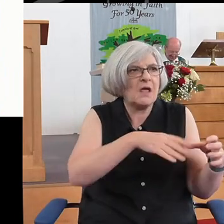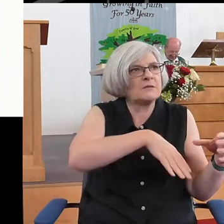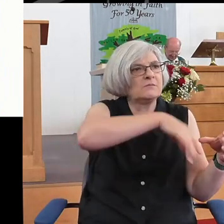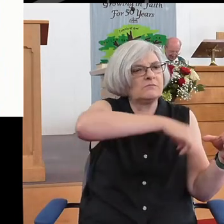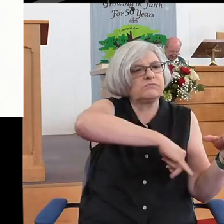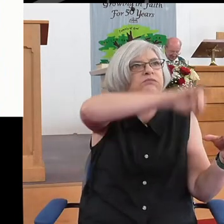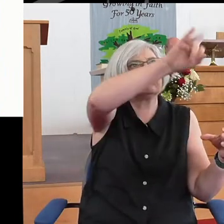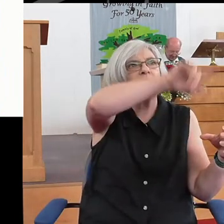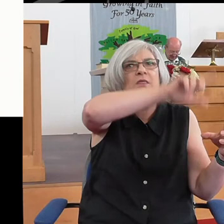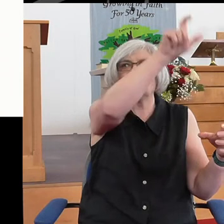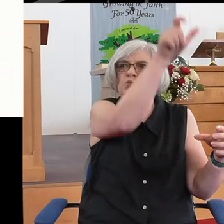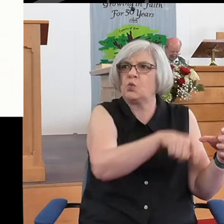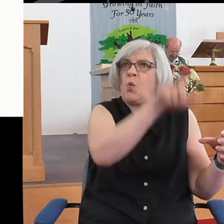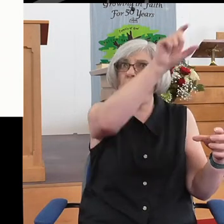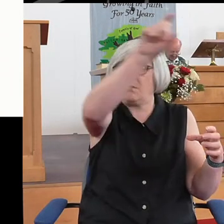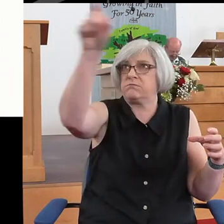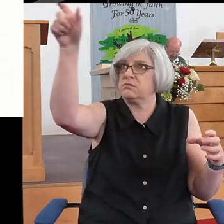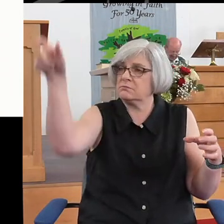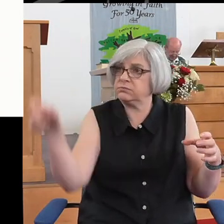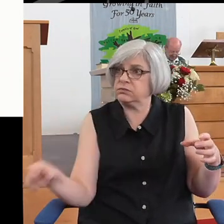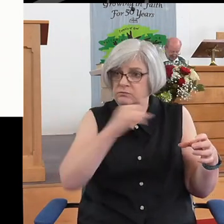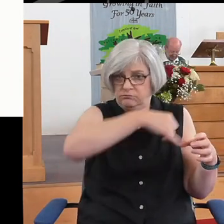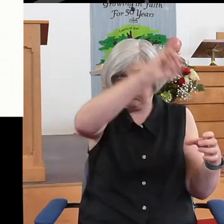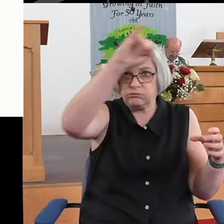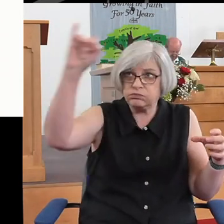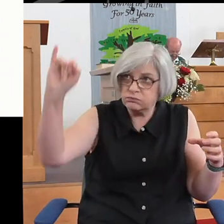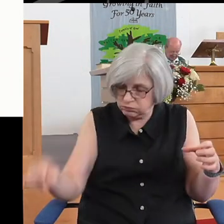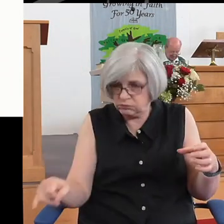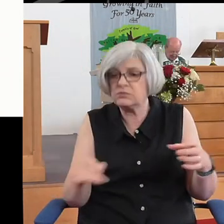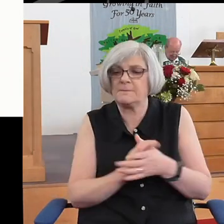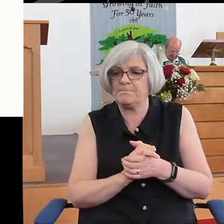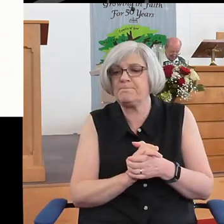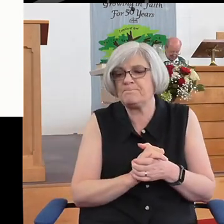door frames of the houses where they eat the lambs.